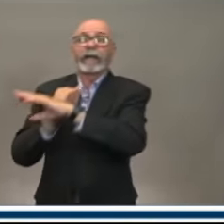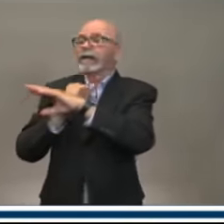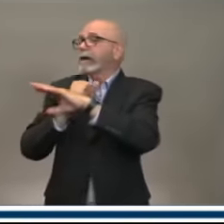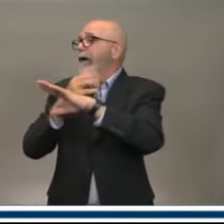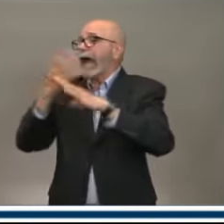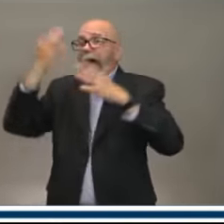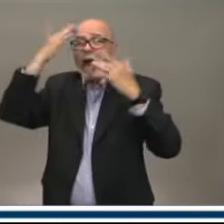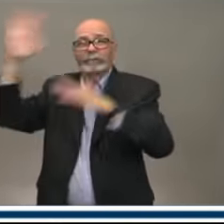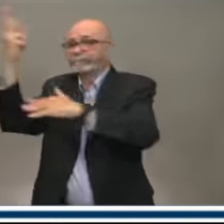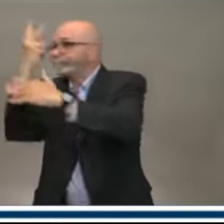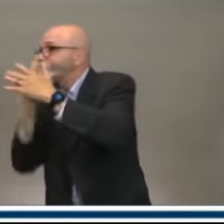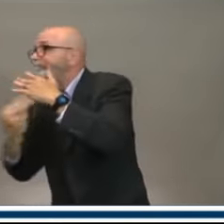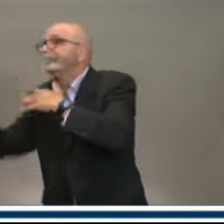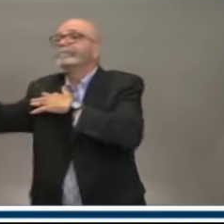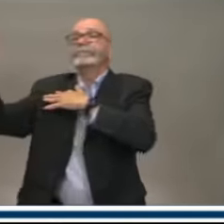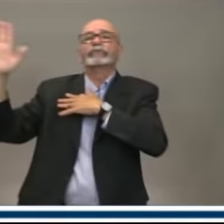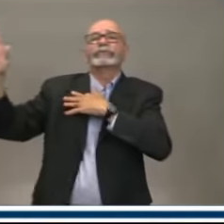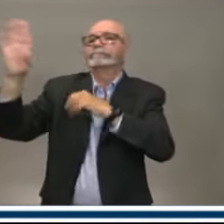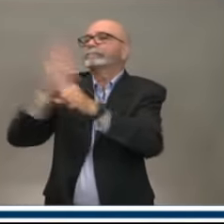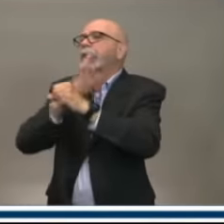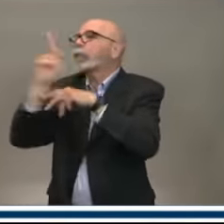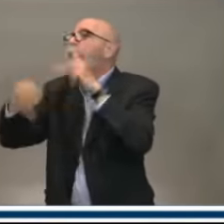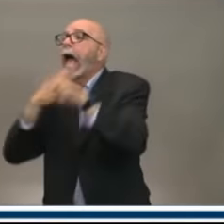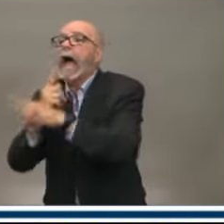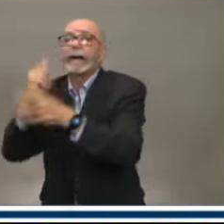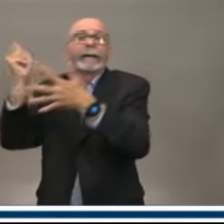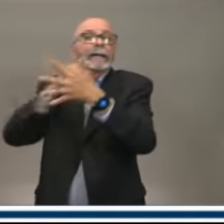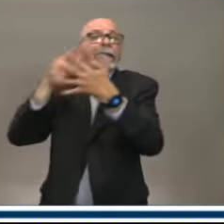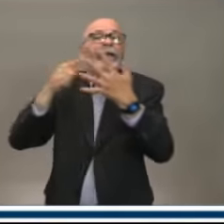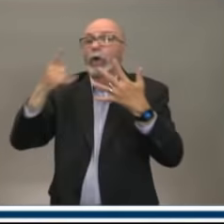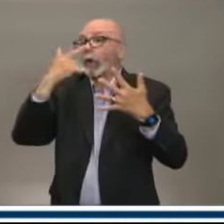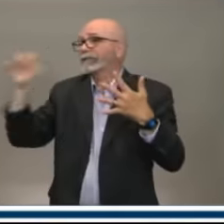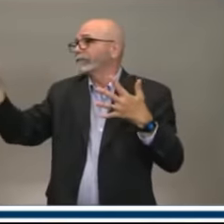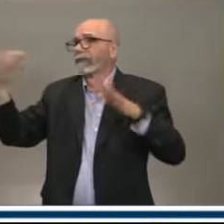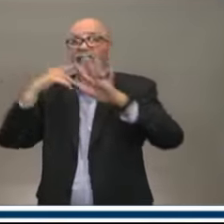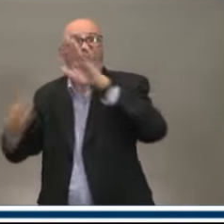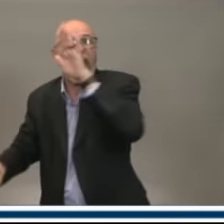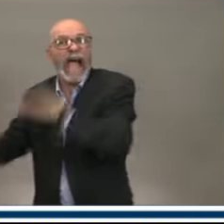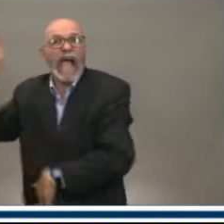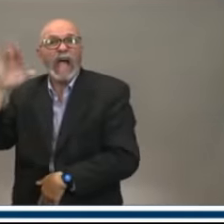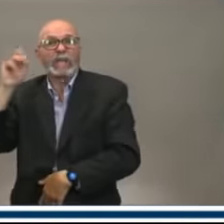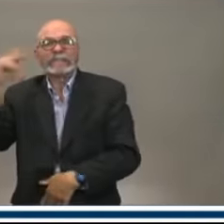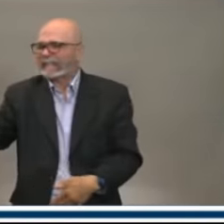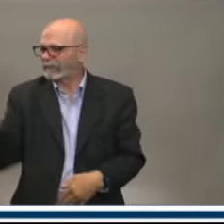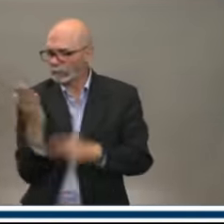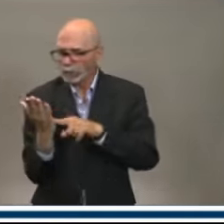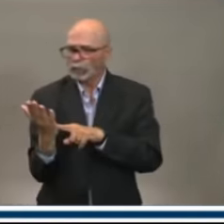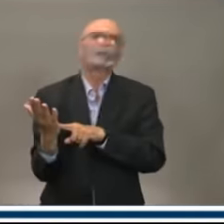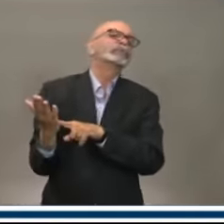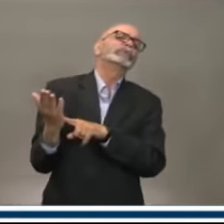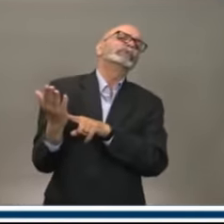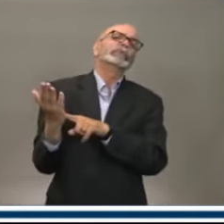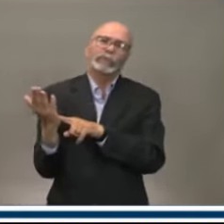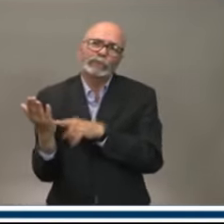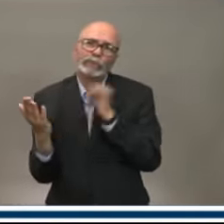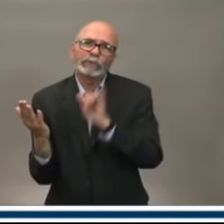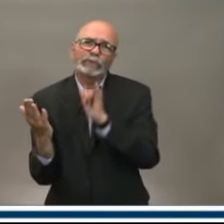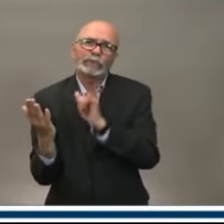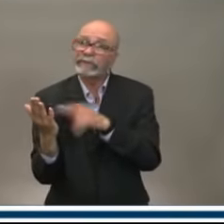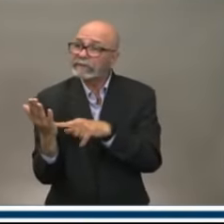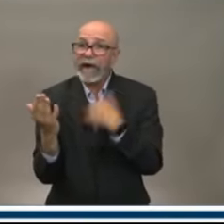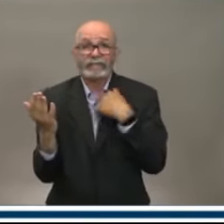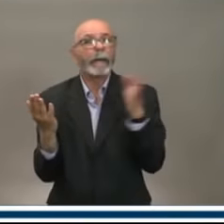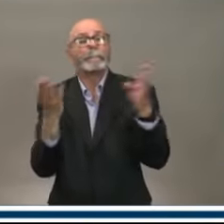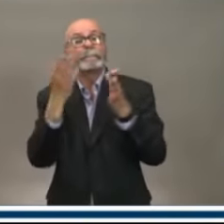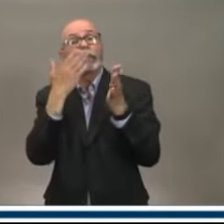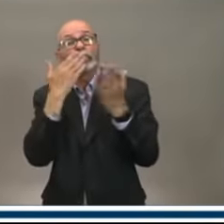risk business. But if a high risk business came forward with a very robust plan, it doesn't mean necessarily that because they're high risk